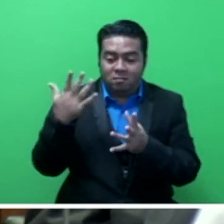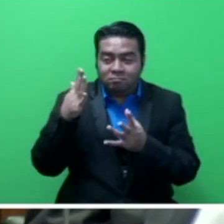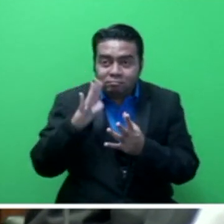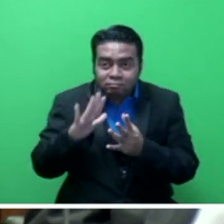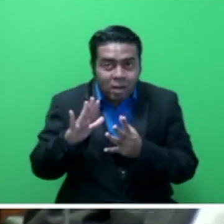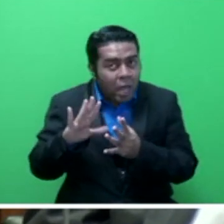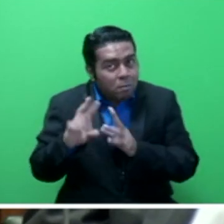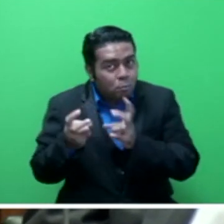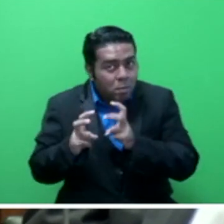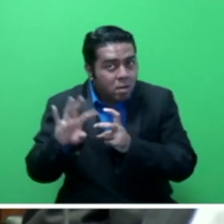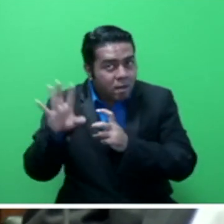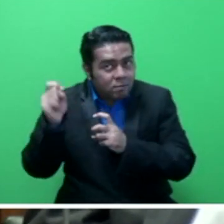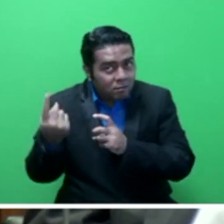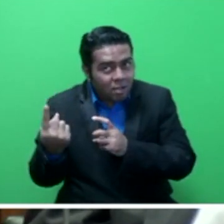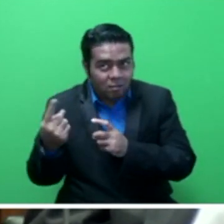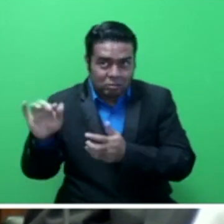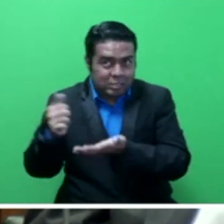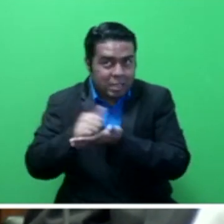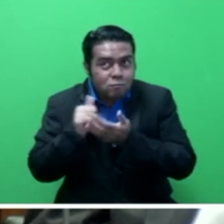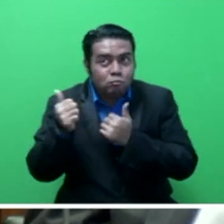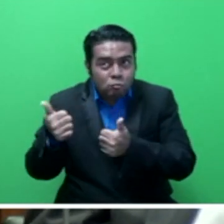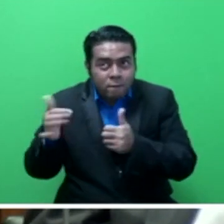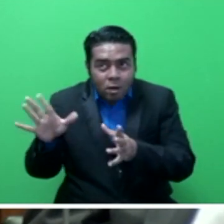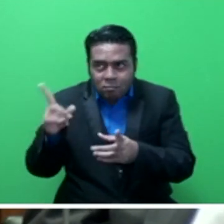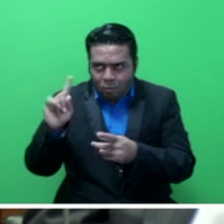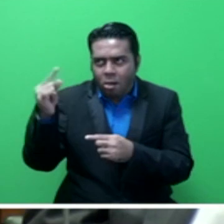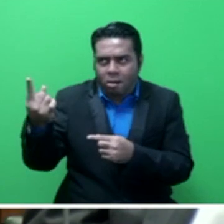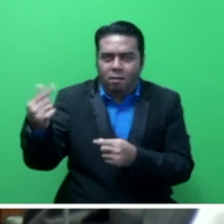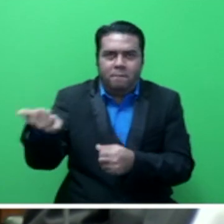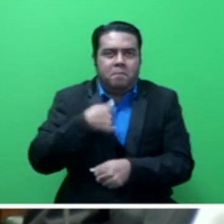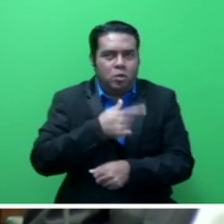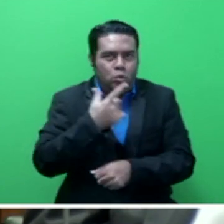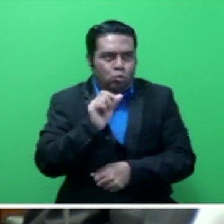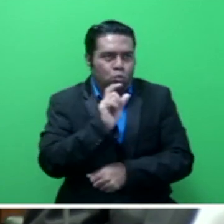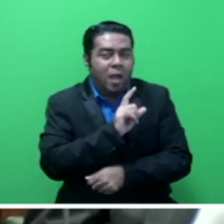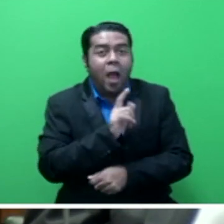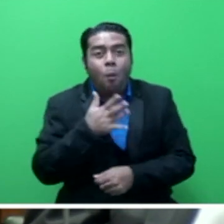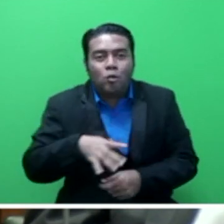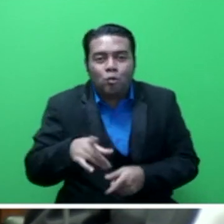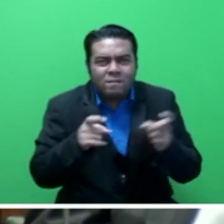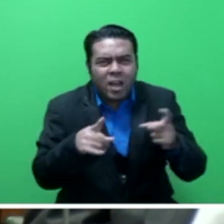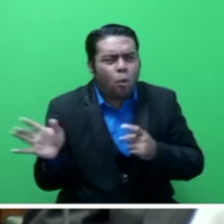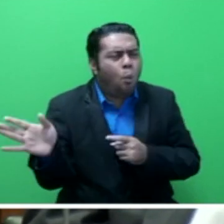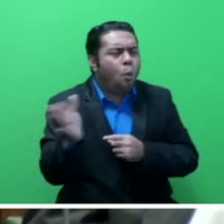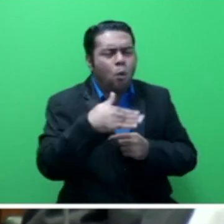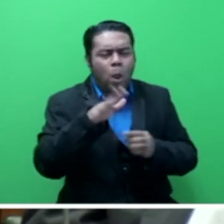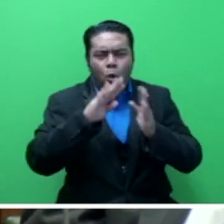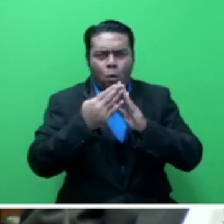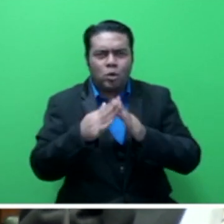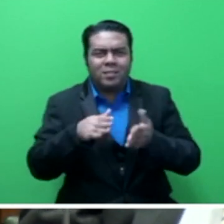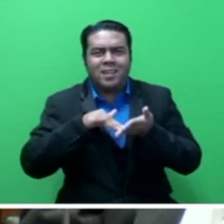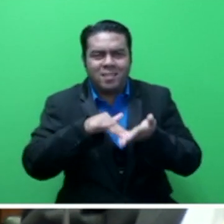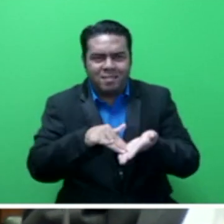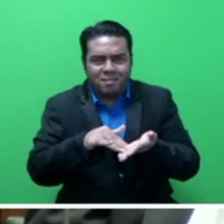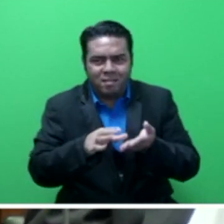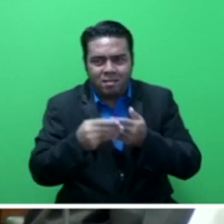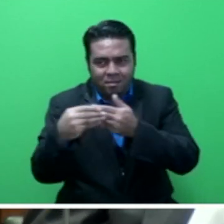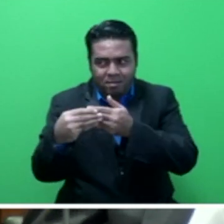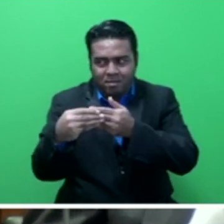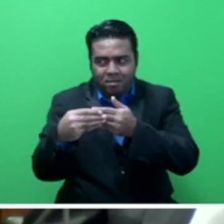other countries to ensure they are safe for our people. Honorable Speaker, therefore I invite and encourage all our community leaders to assist the Ministry and